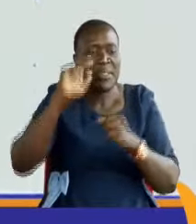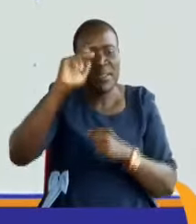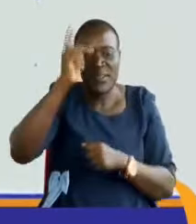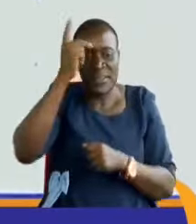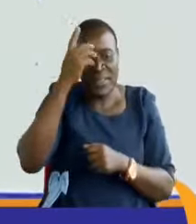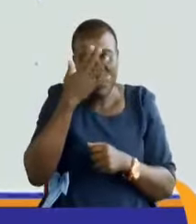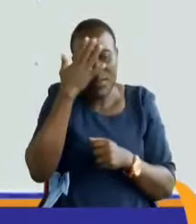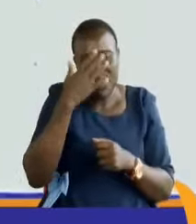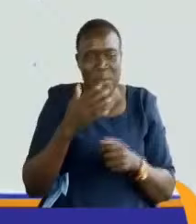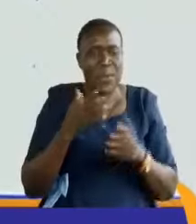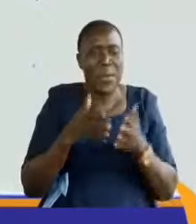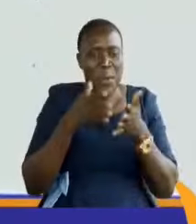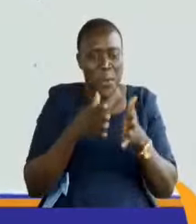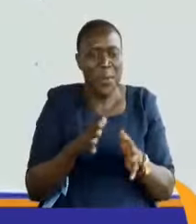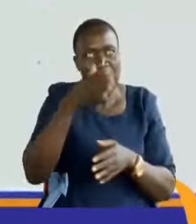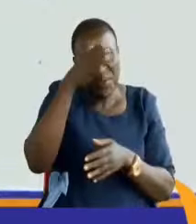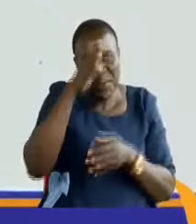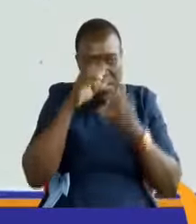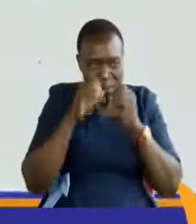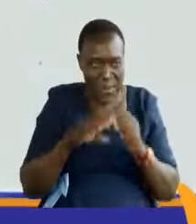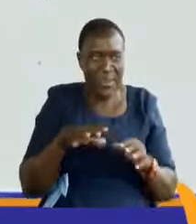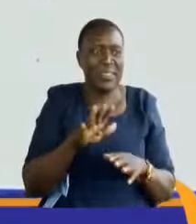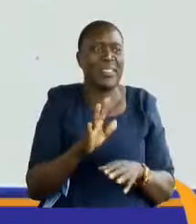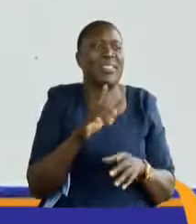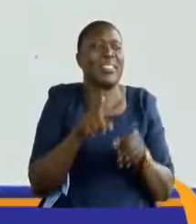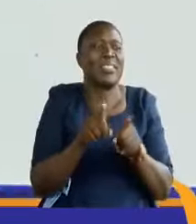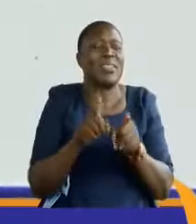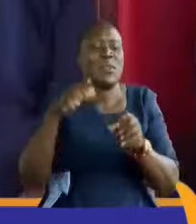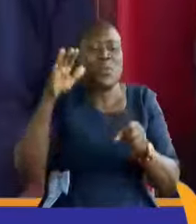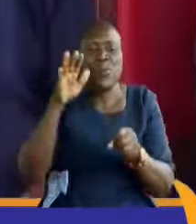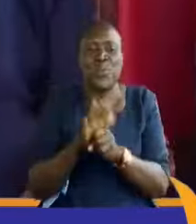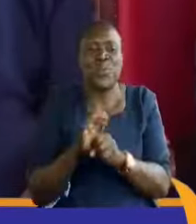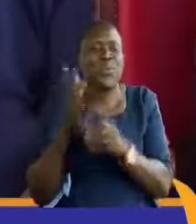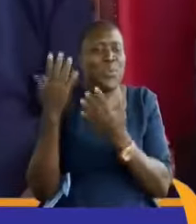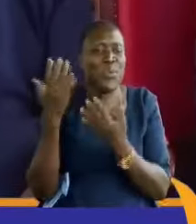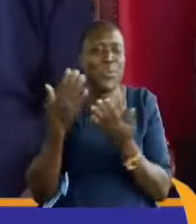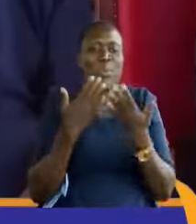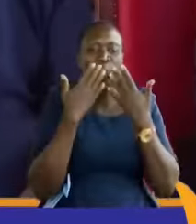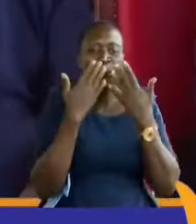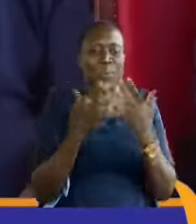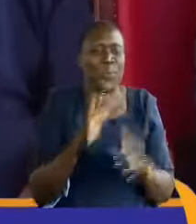up. May God bless you, and may God fulfill that hope. Thank you.